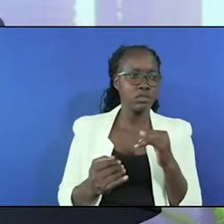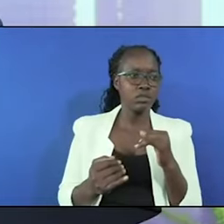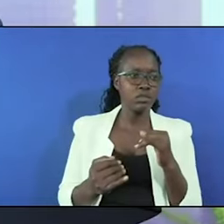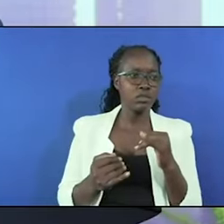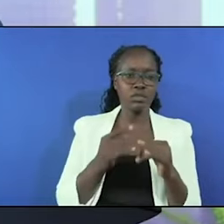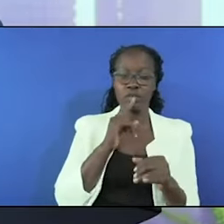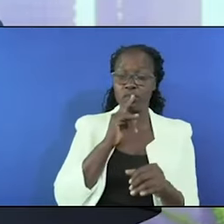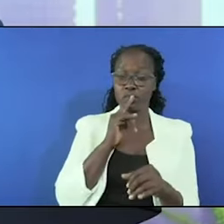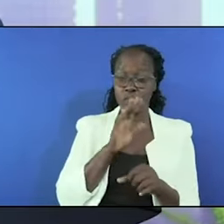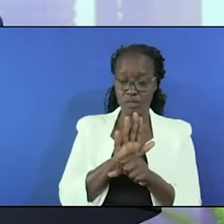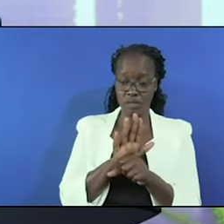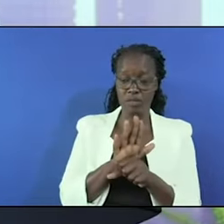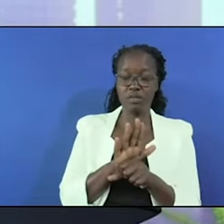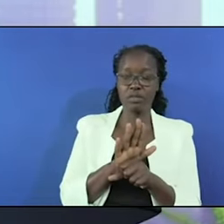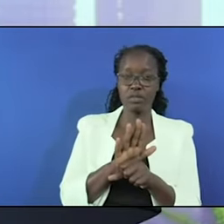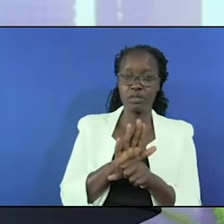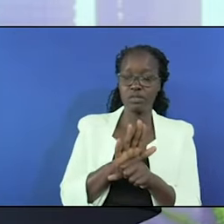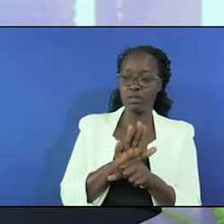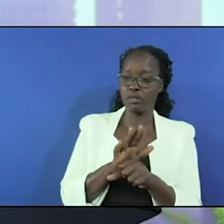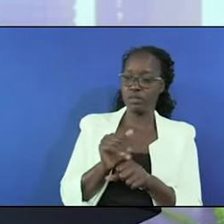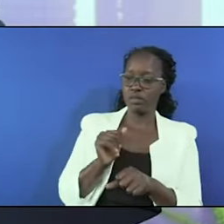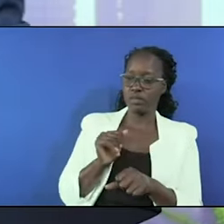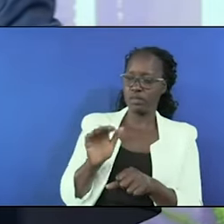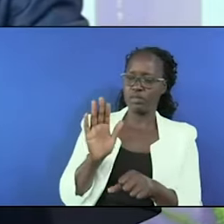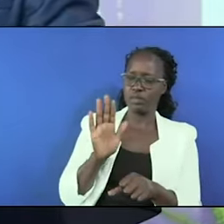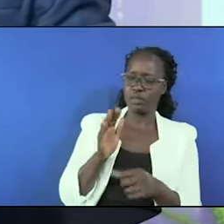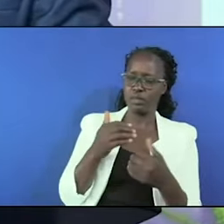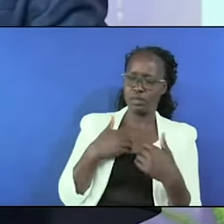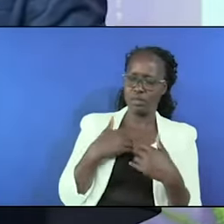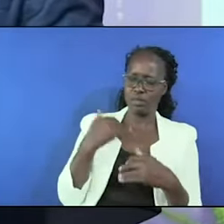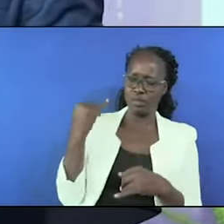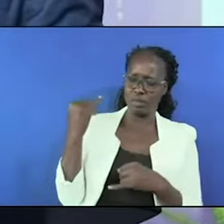He promised her. She had